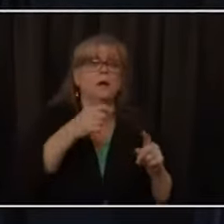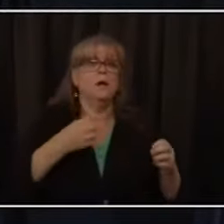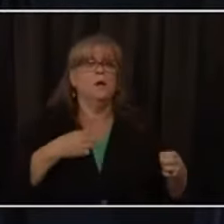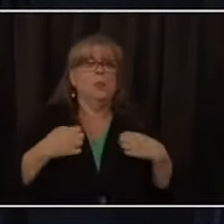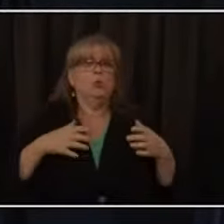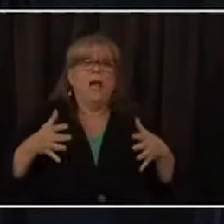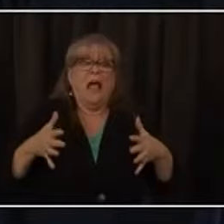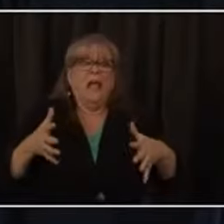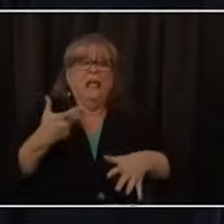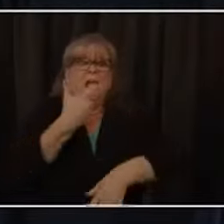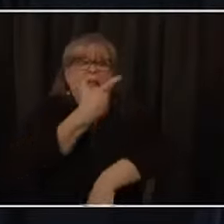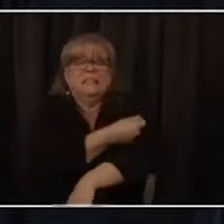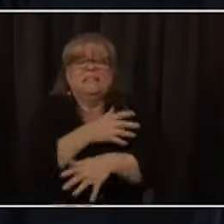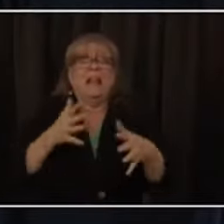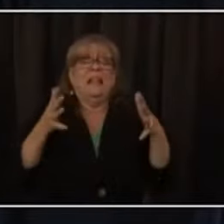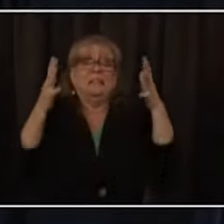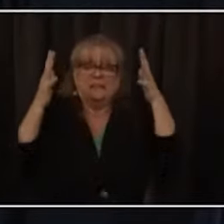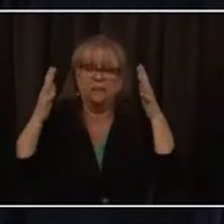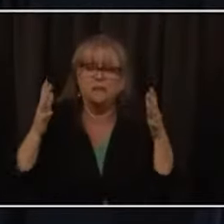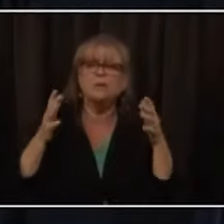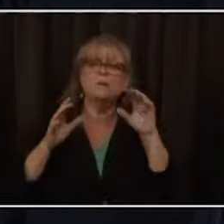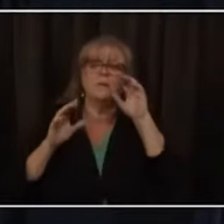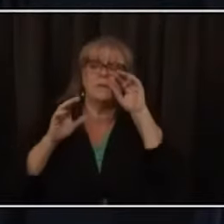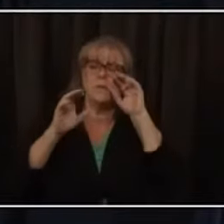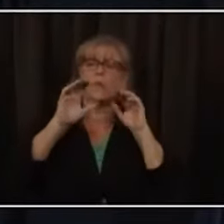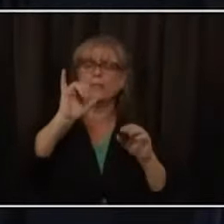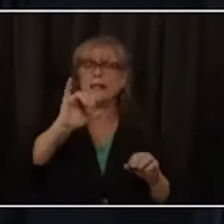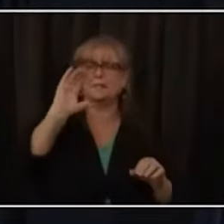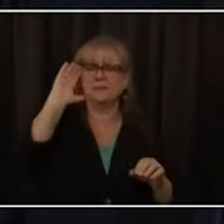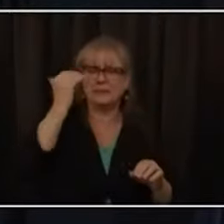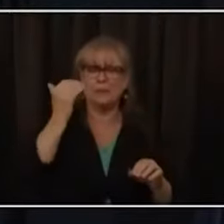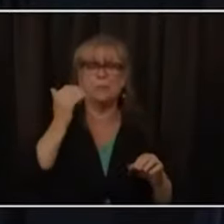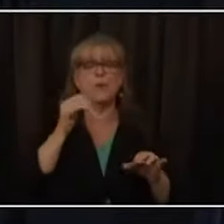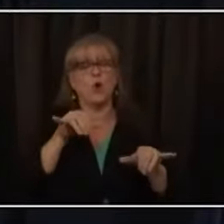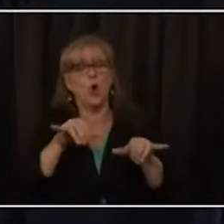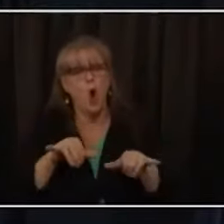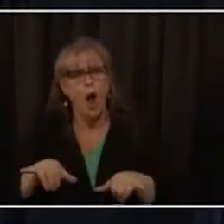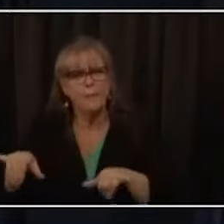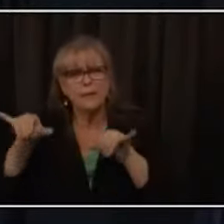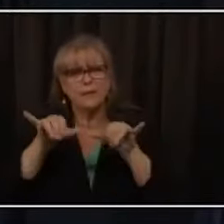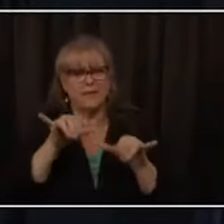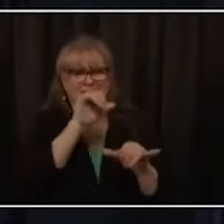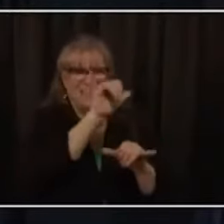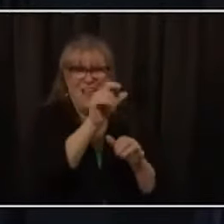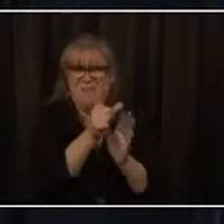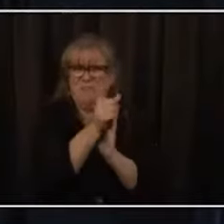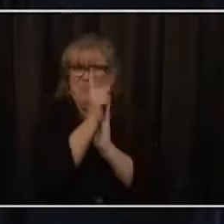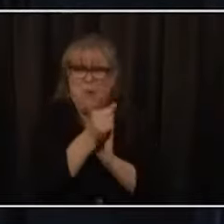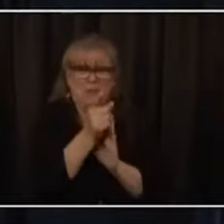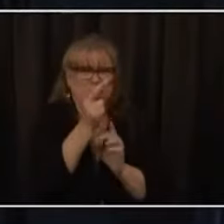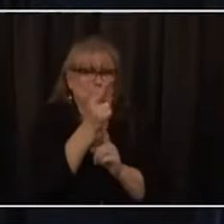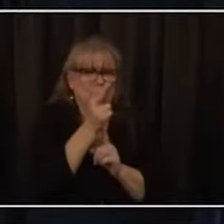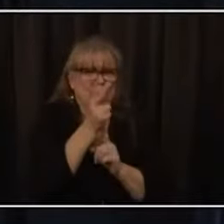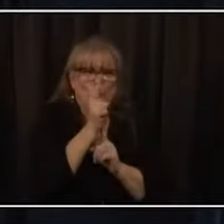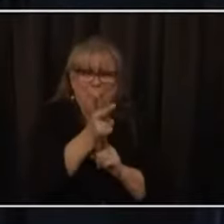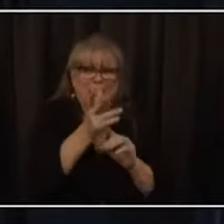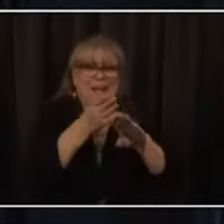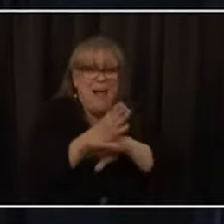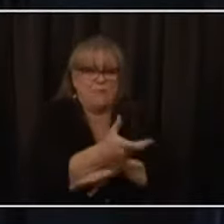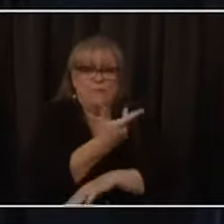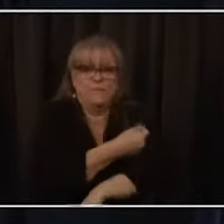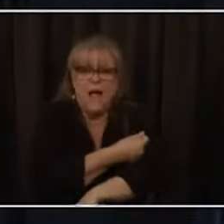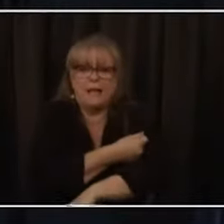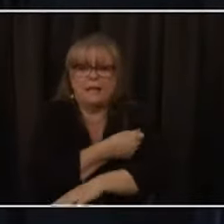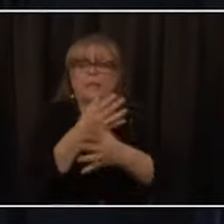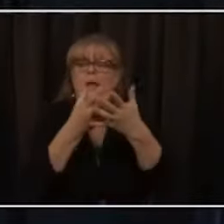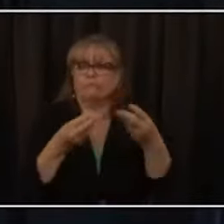all of that seemed to occur within just really minutes after the vaccination. Finally, now we have